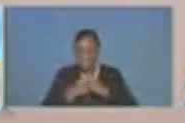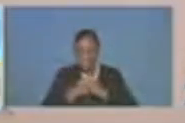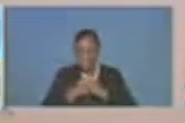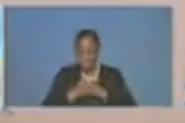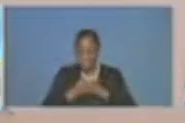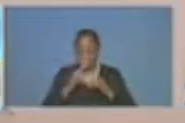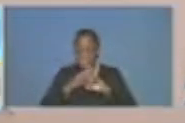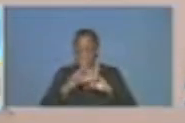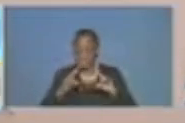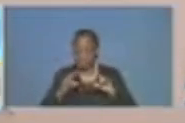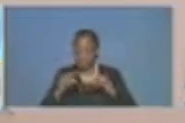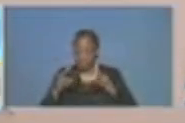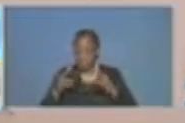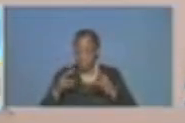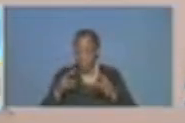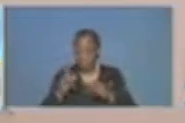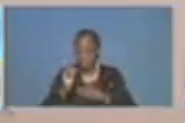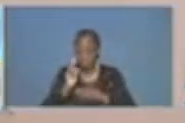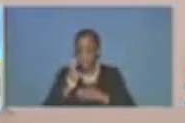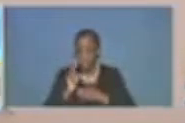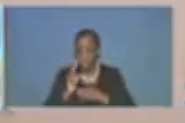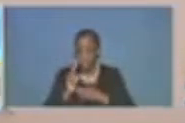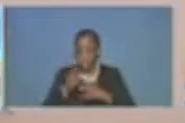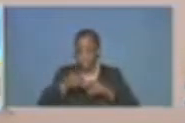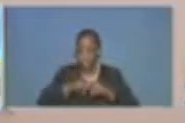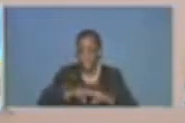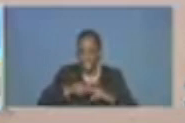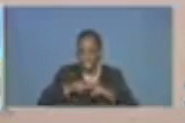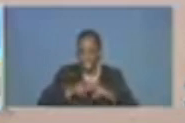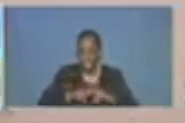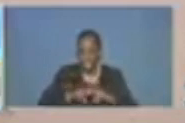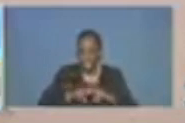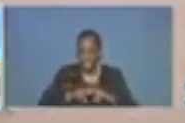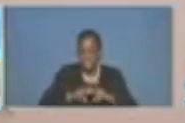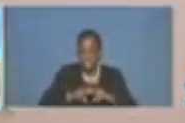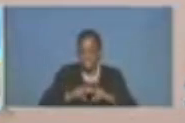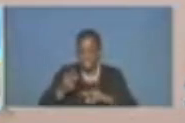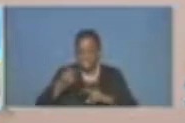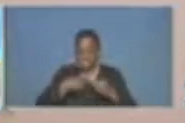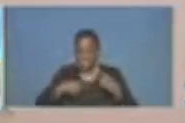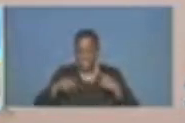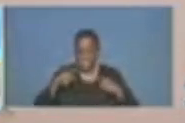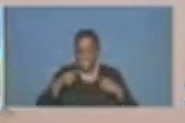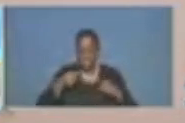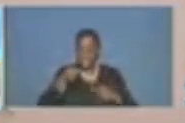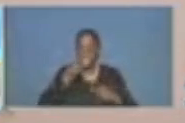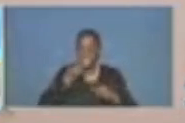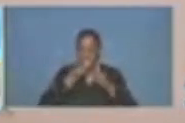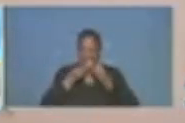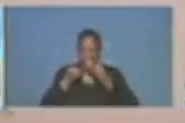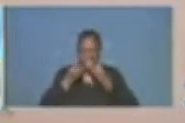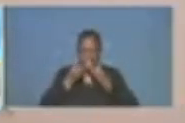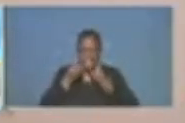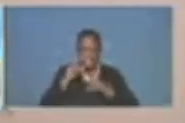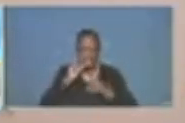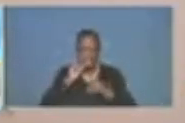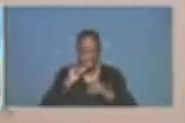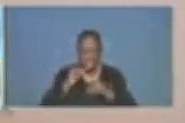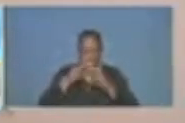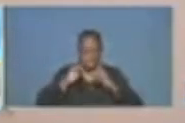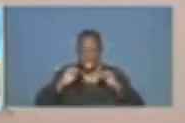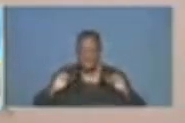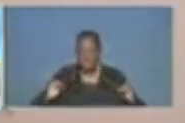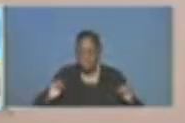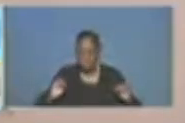different categories, like a weight loss, right? So if it's the holidays and you just came from eating that turkey ham or whatever, macaroni,